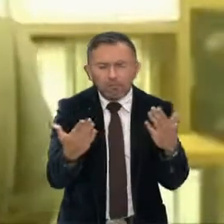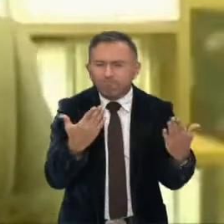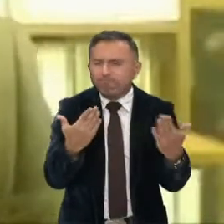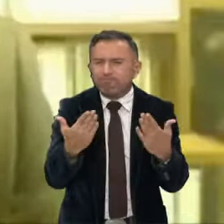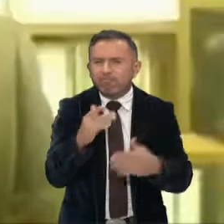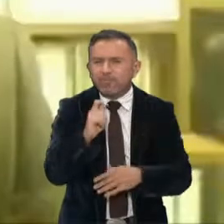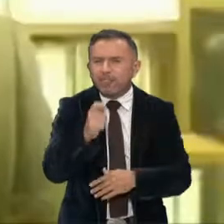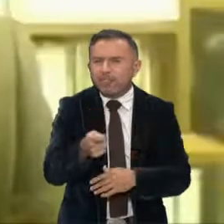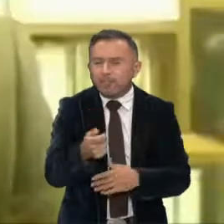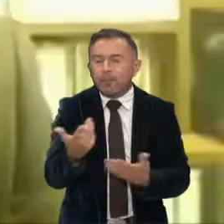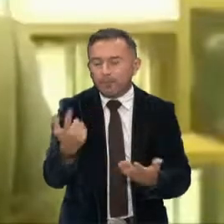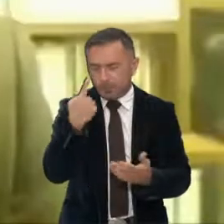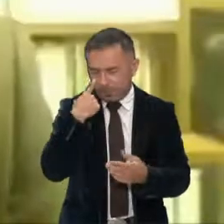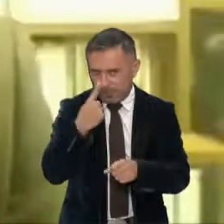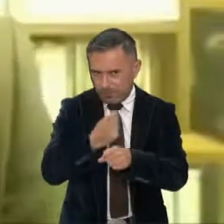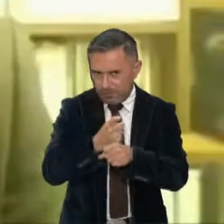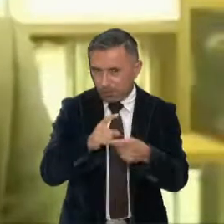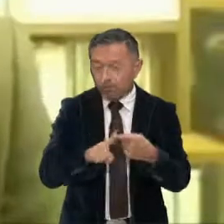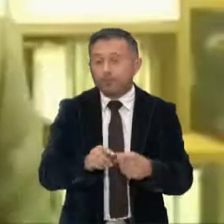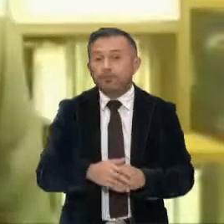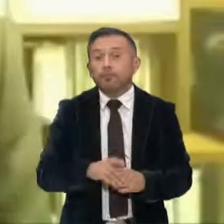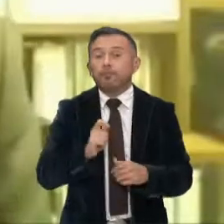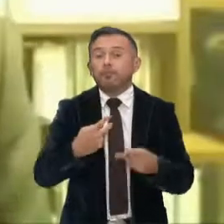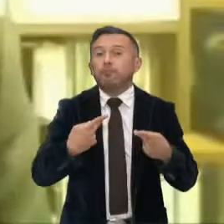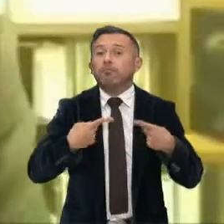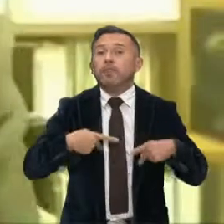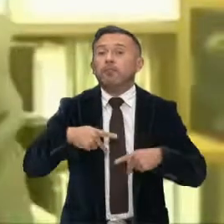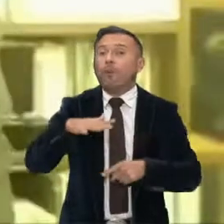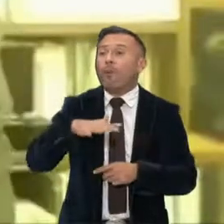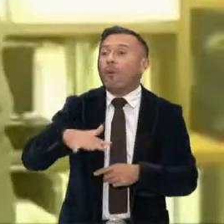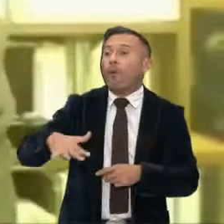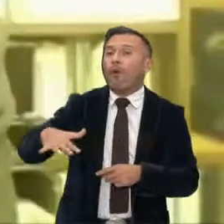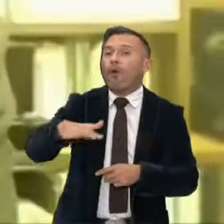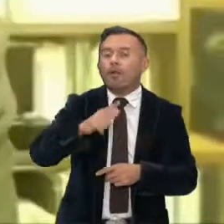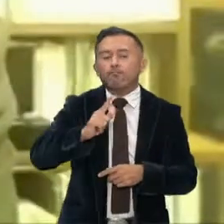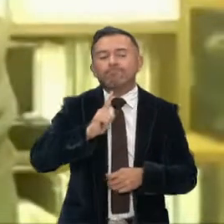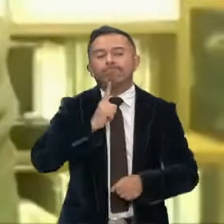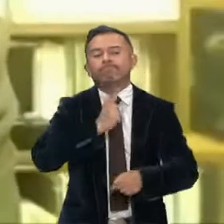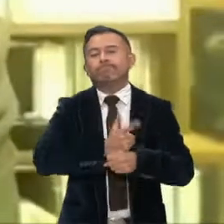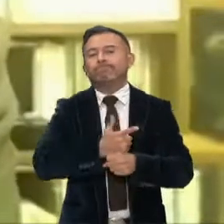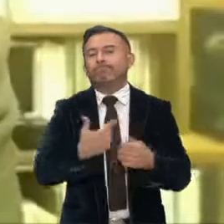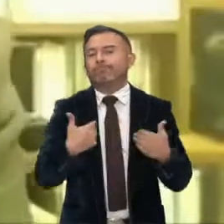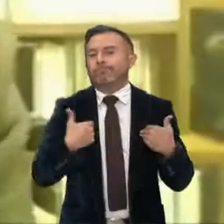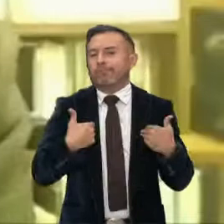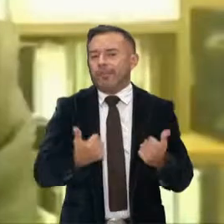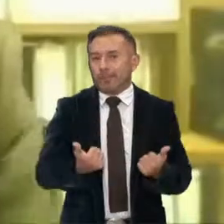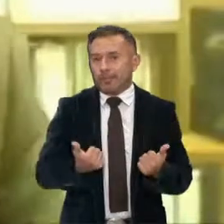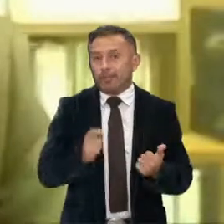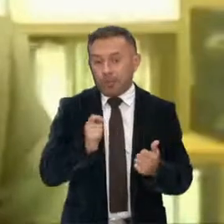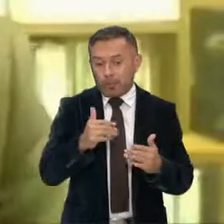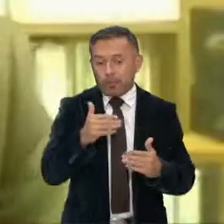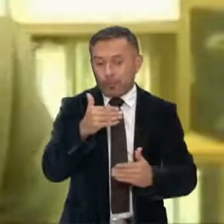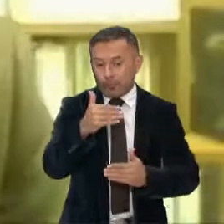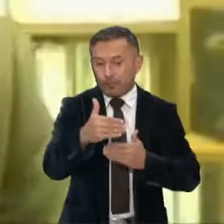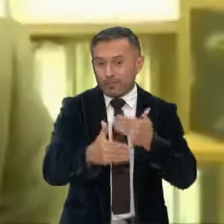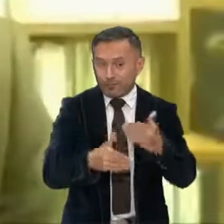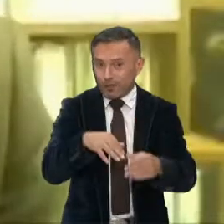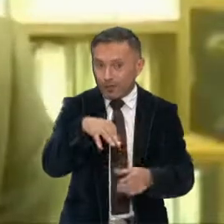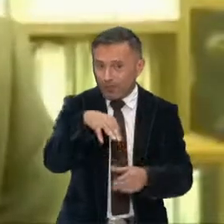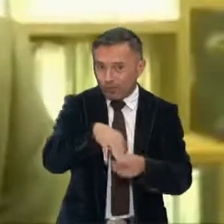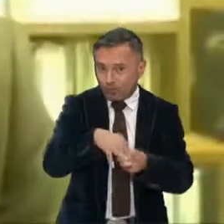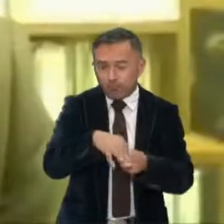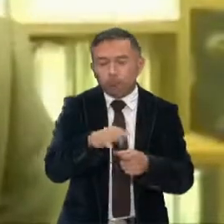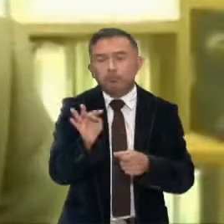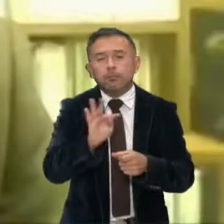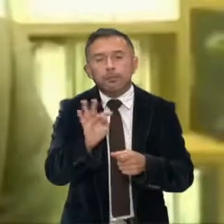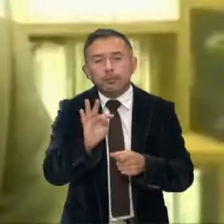first of all, that the citizenship has learned that we can carry out an